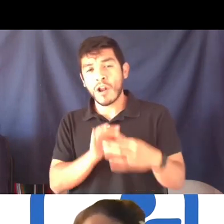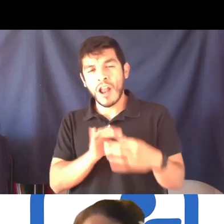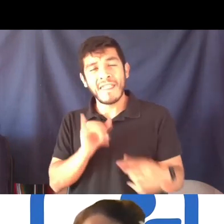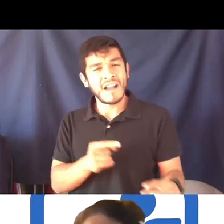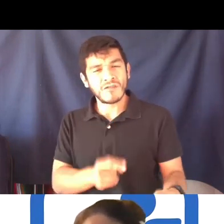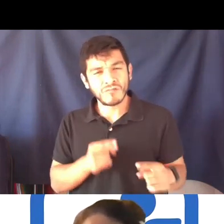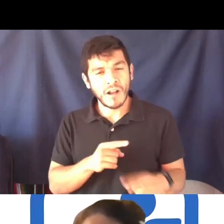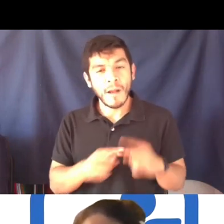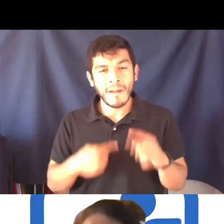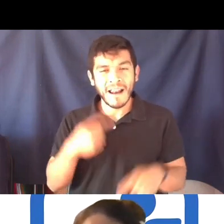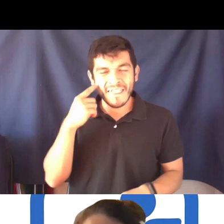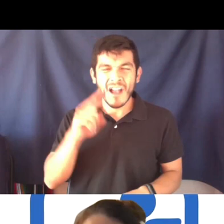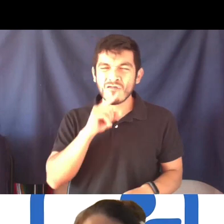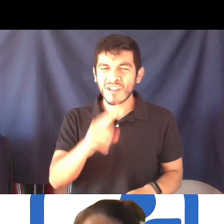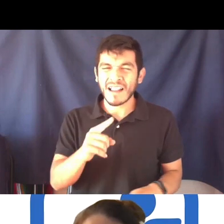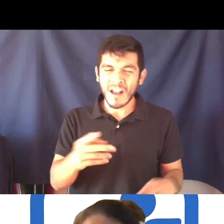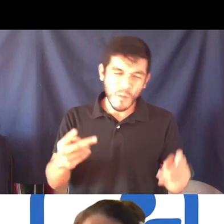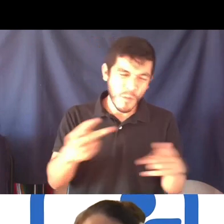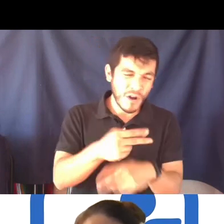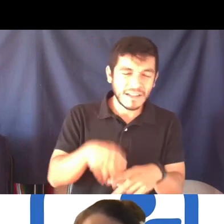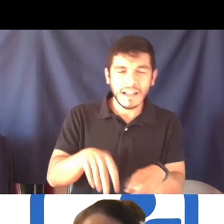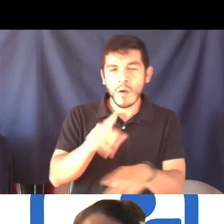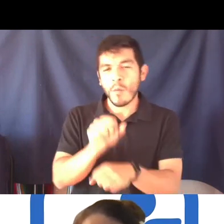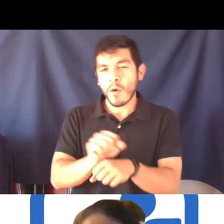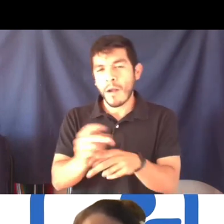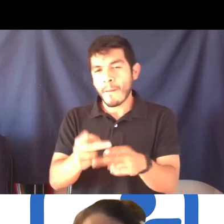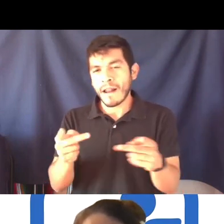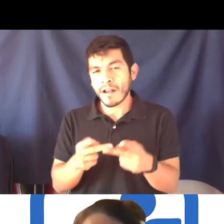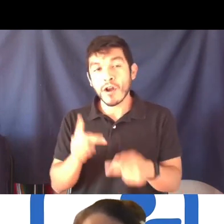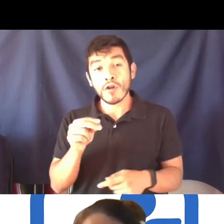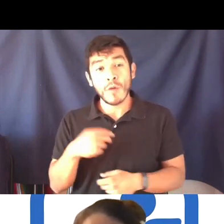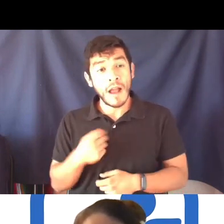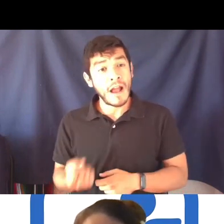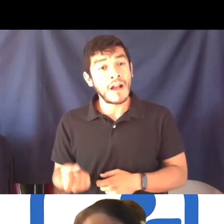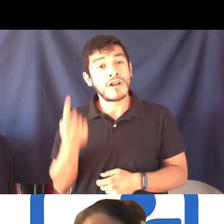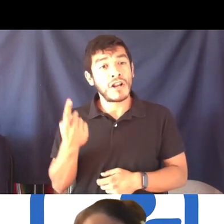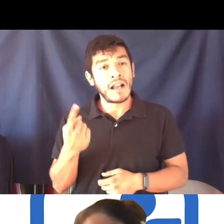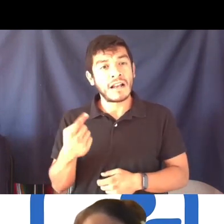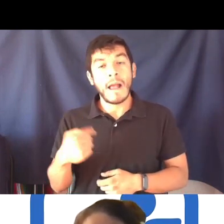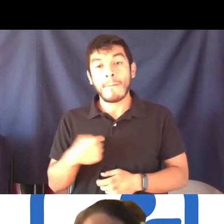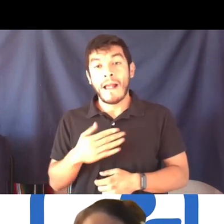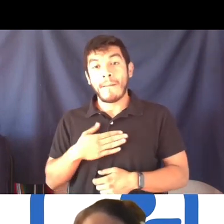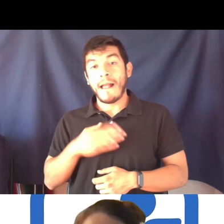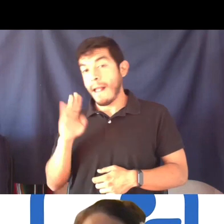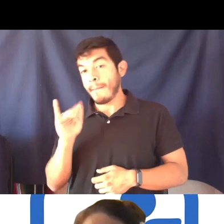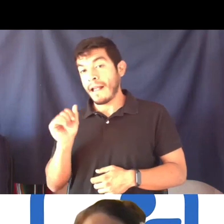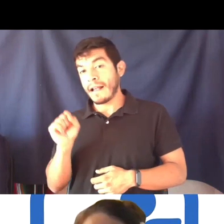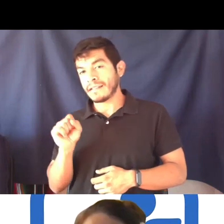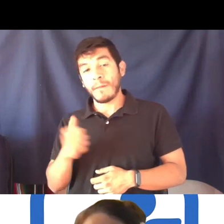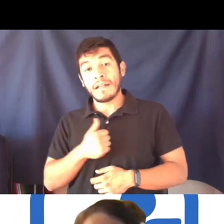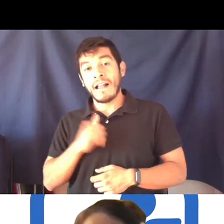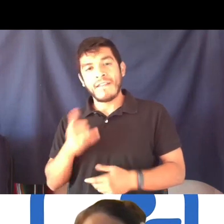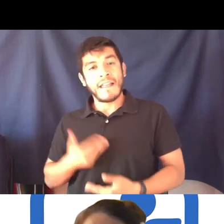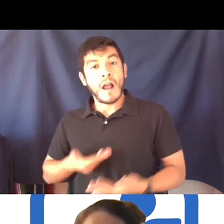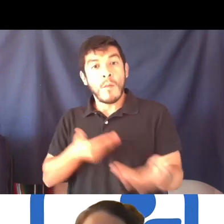gets really acute in a workplace, is, do I understand the biases that I'm bringing to this young